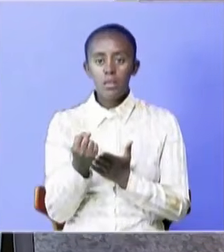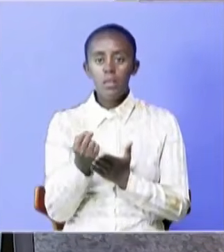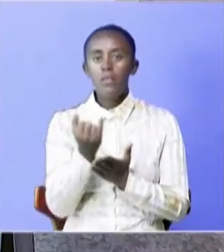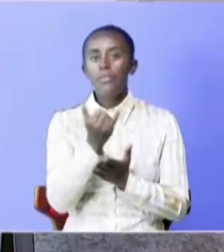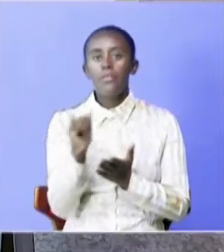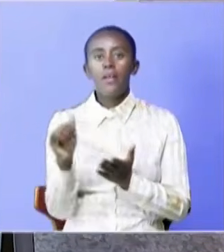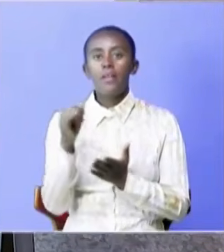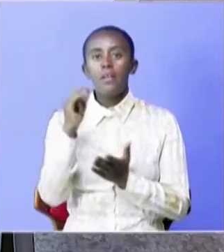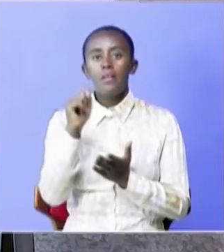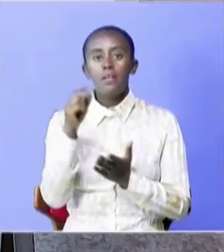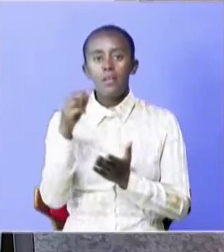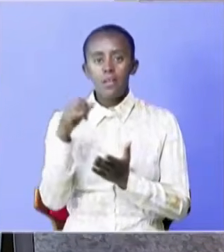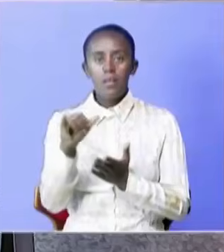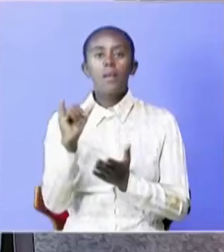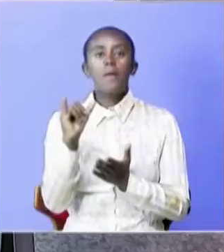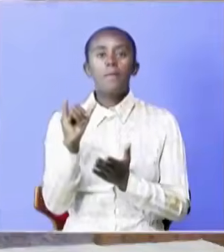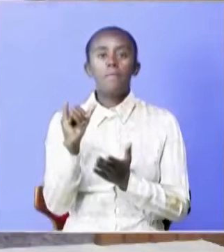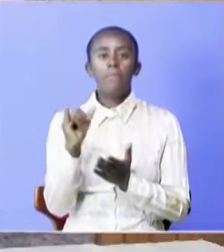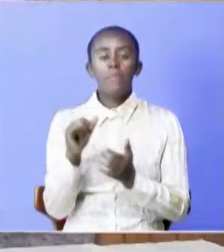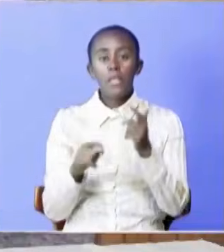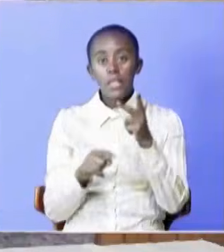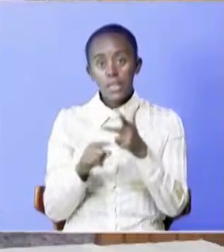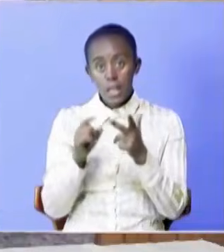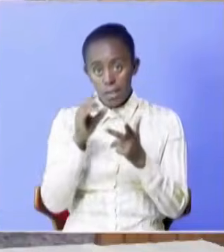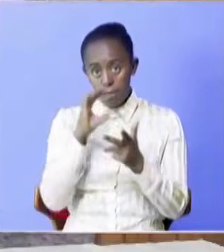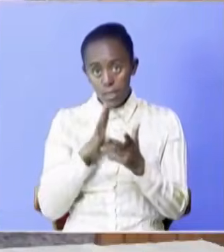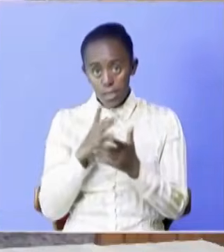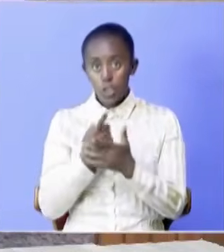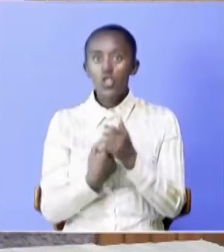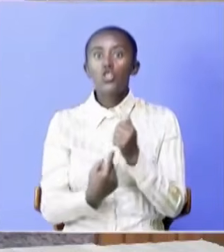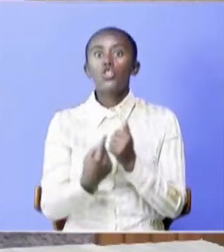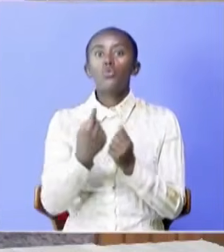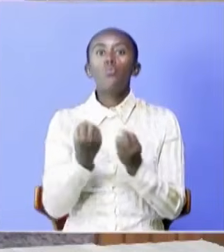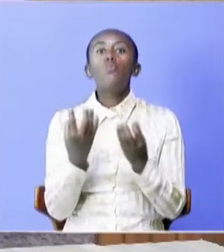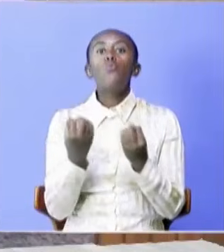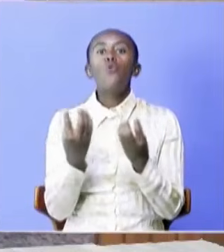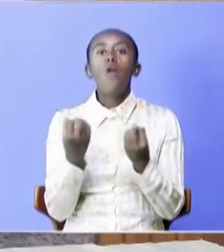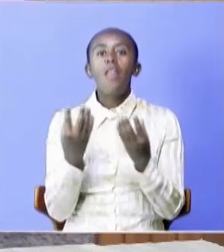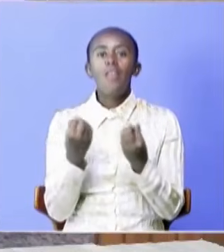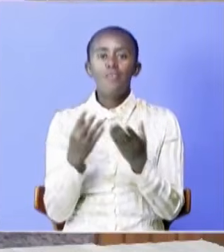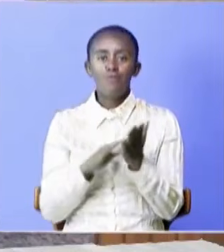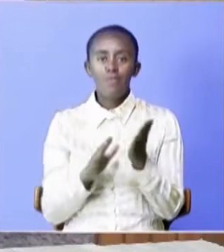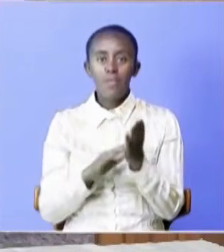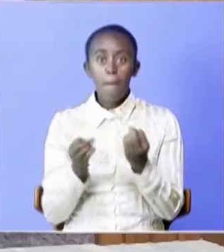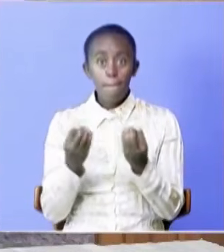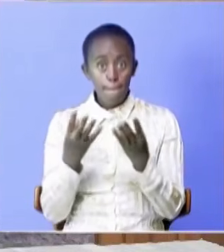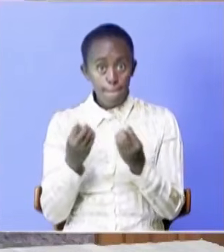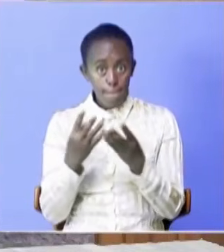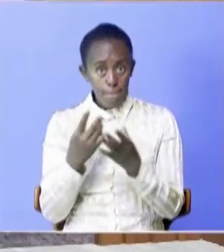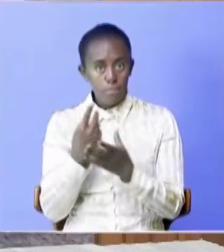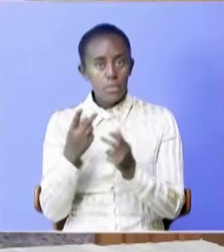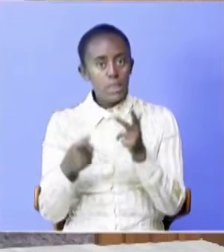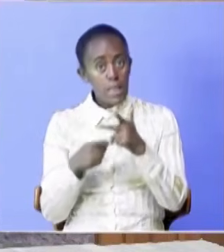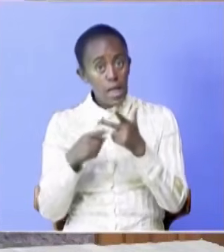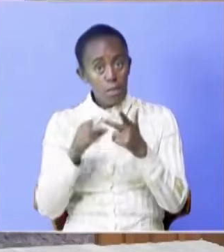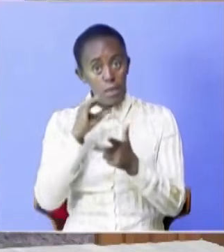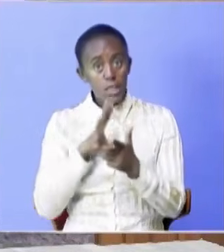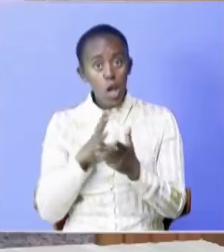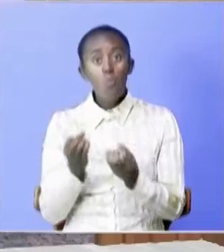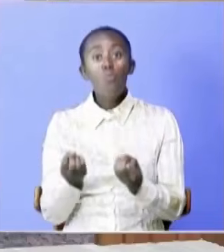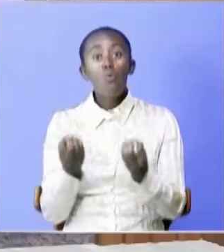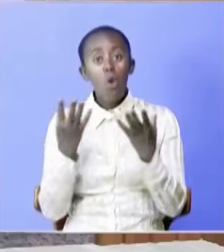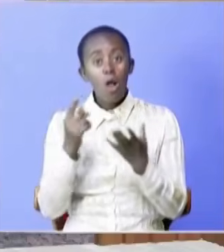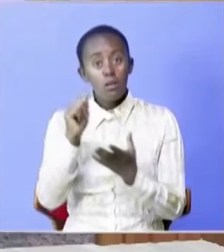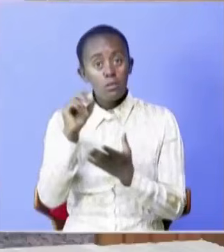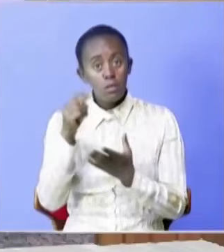they. It is what? The third person plural. So the third person plural does not